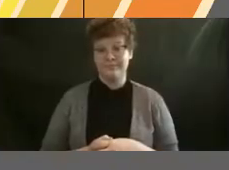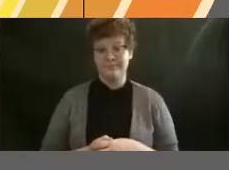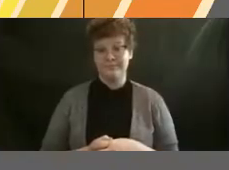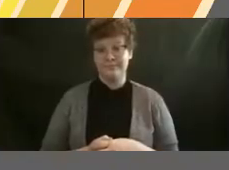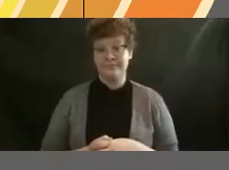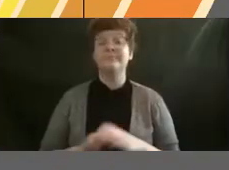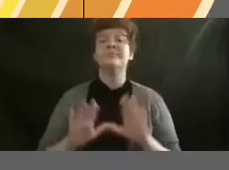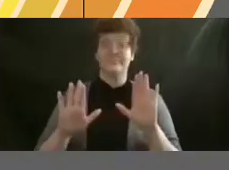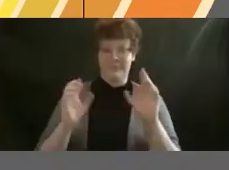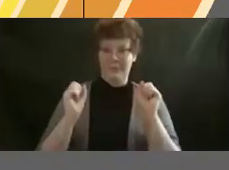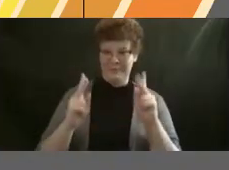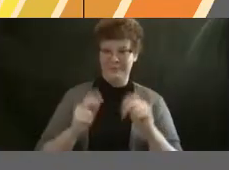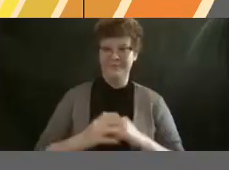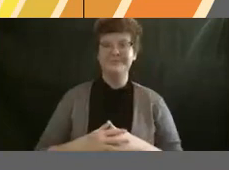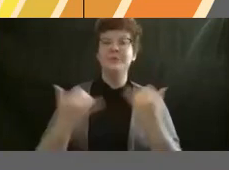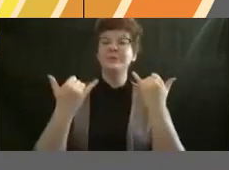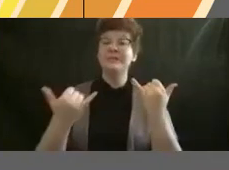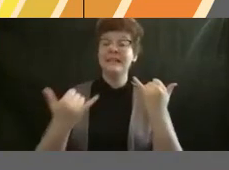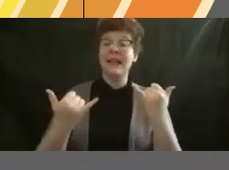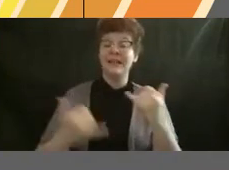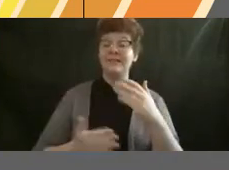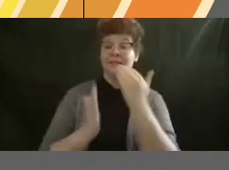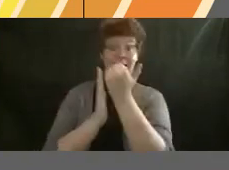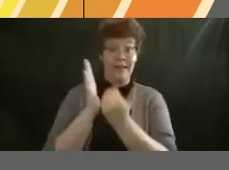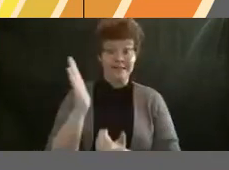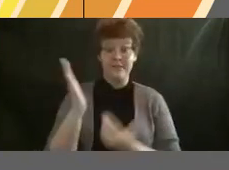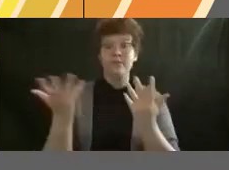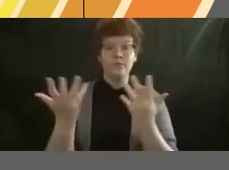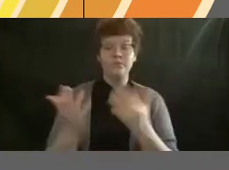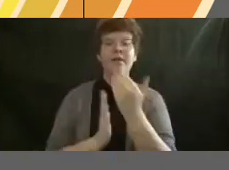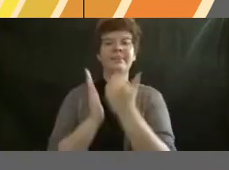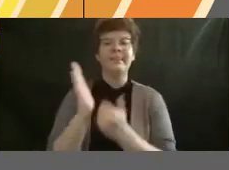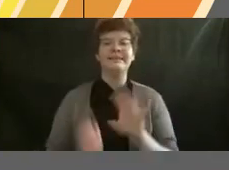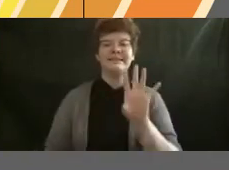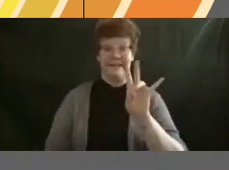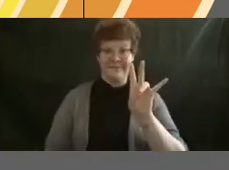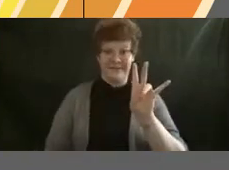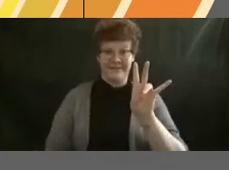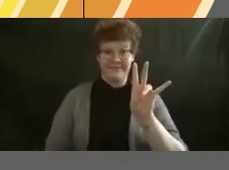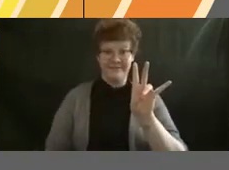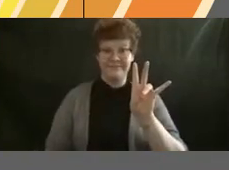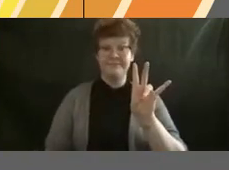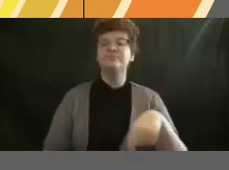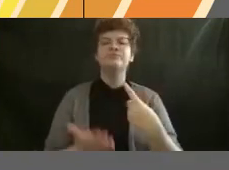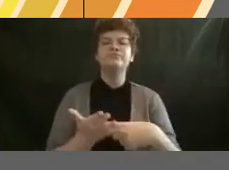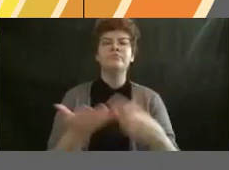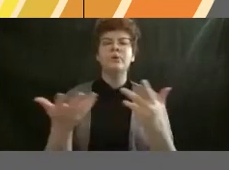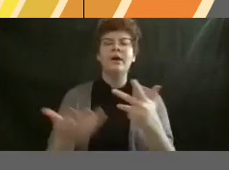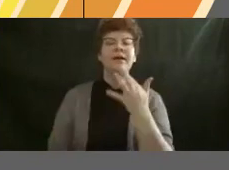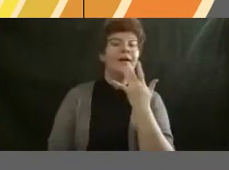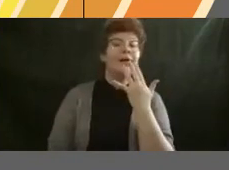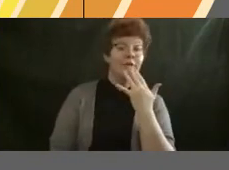Okay, so today's lesson is lesson 7, and it covers the use of color in